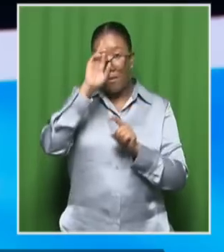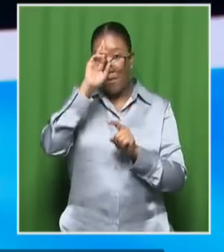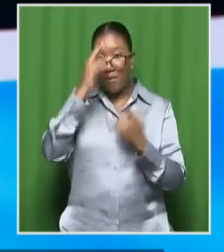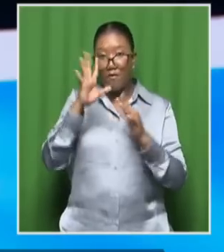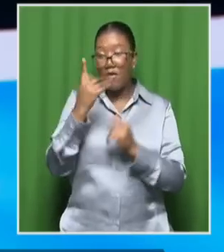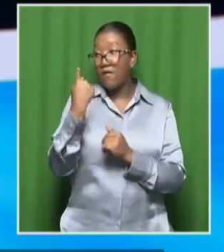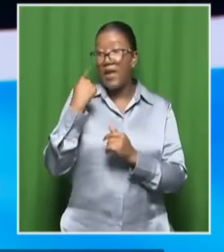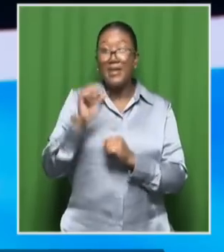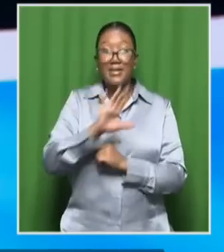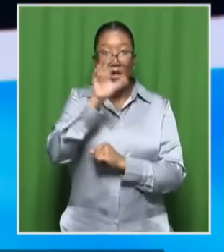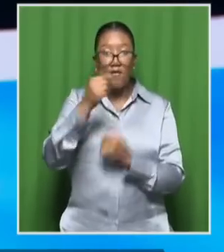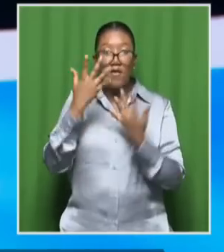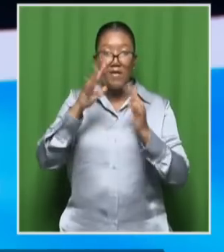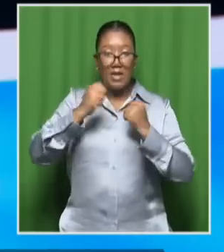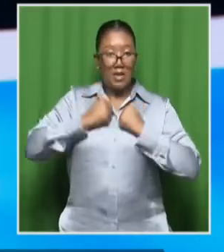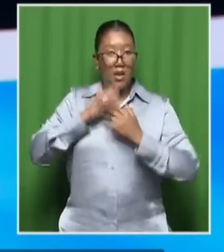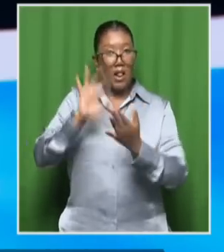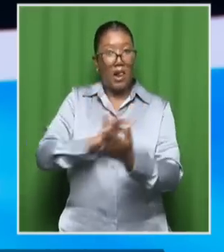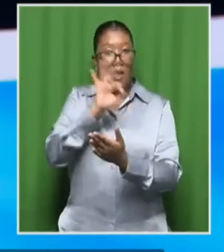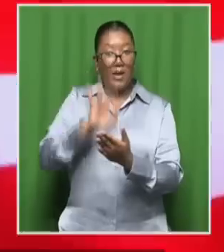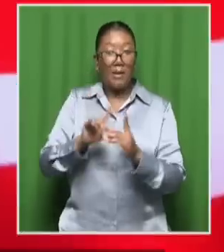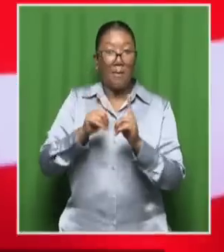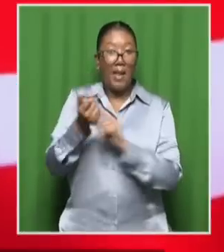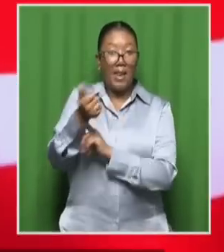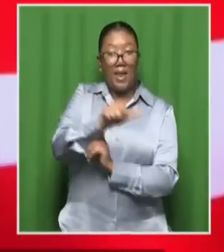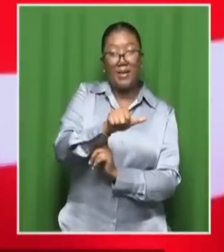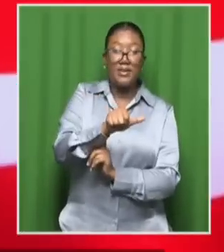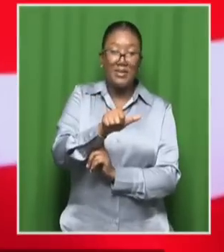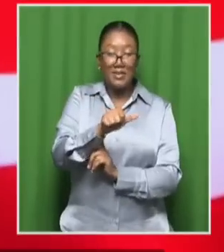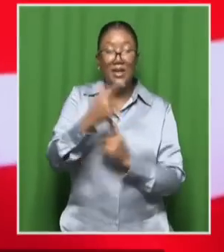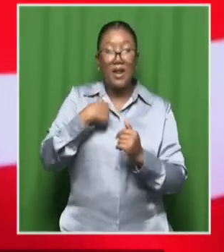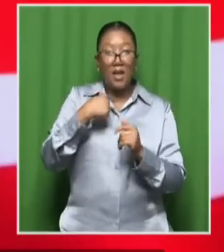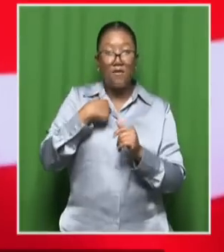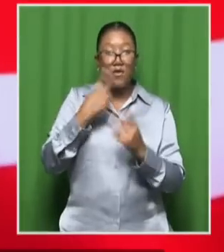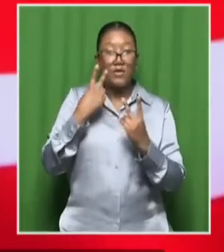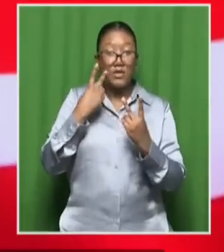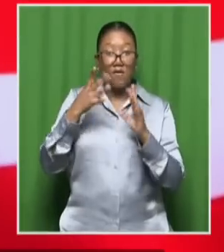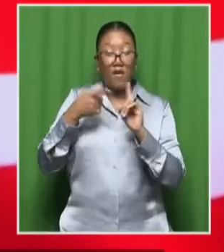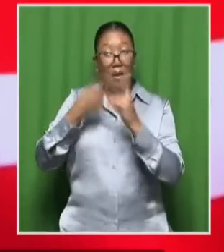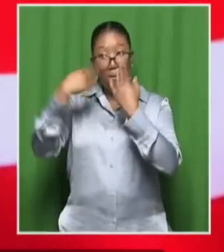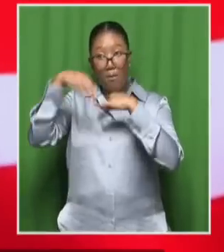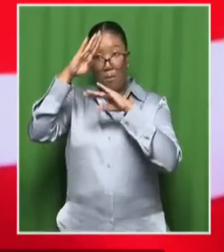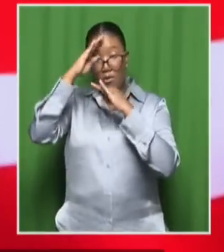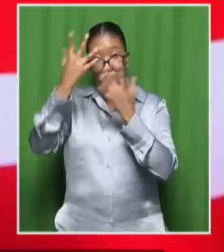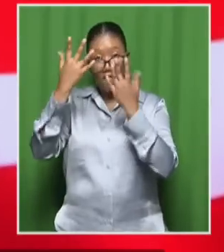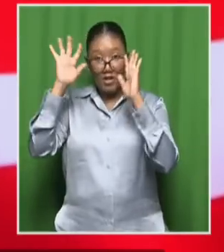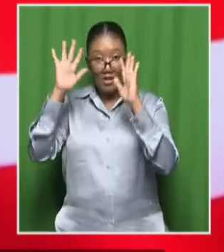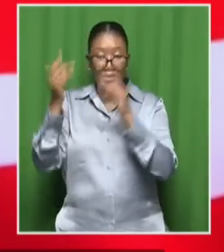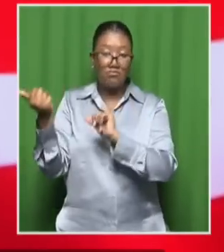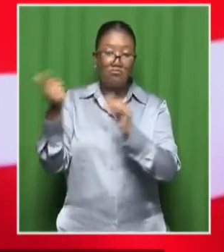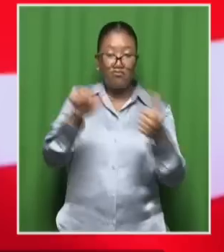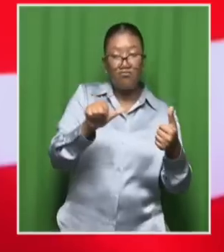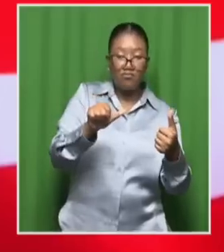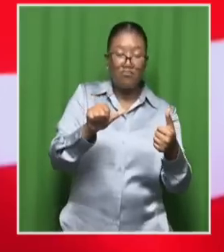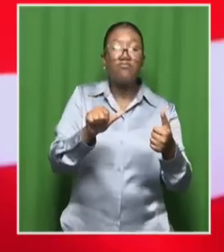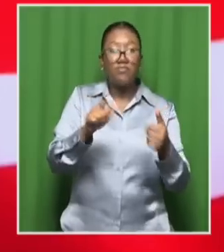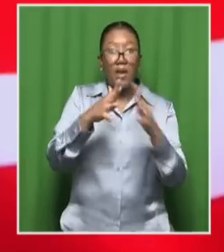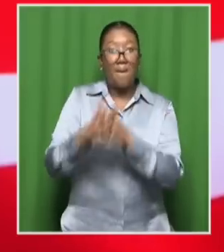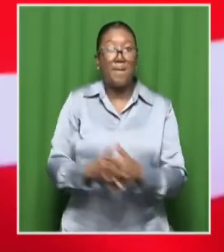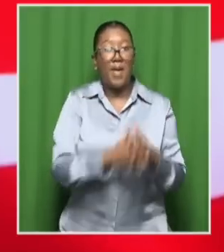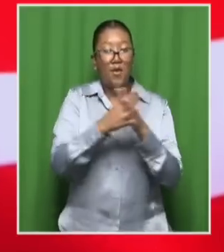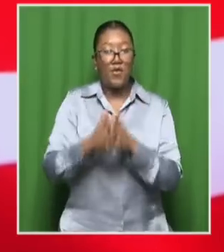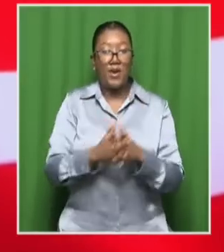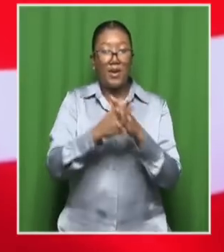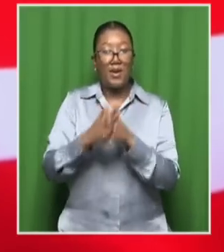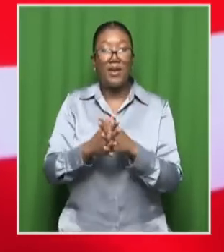elections here in South Africa, but the next country our eyes are on, we moved from Botswana, now we look at America, because we literally